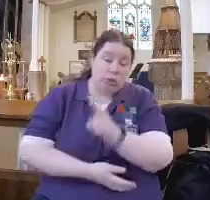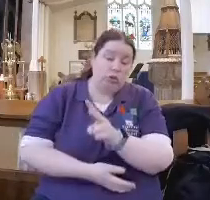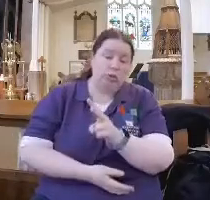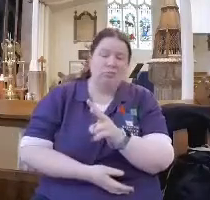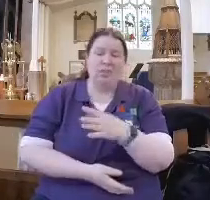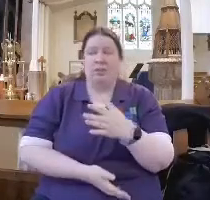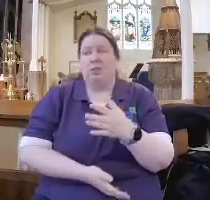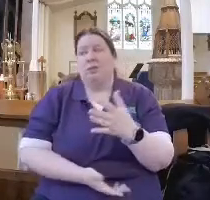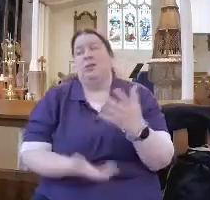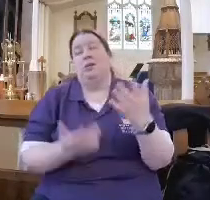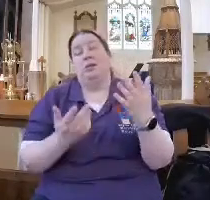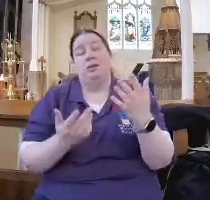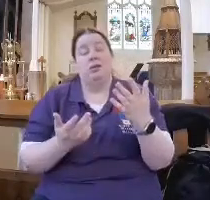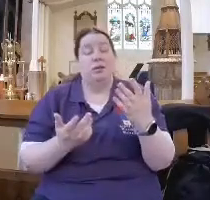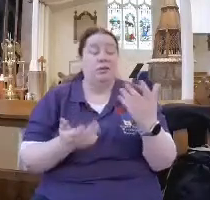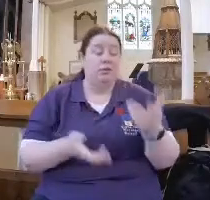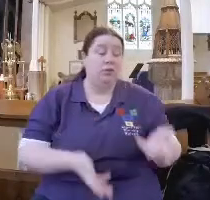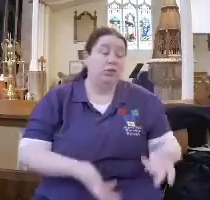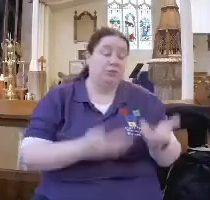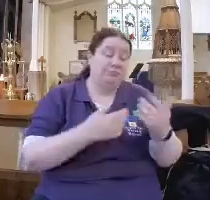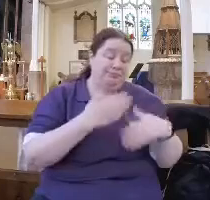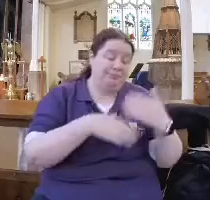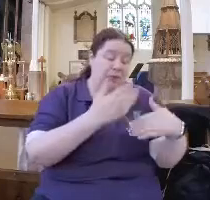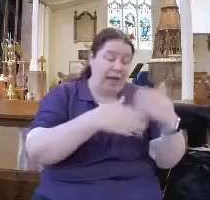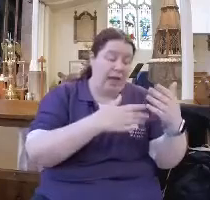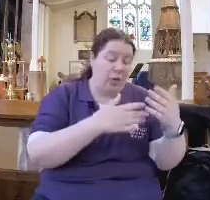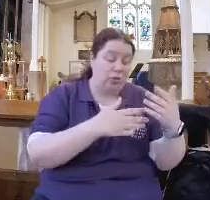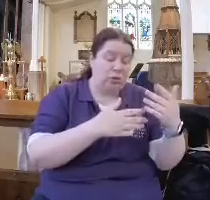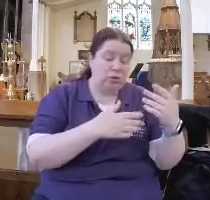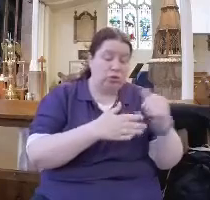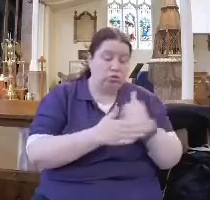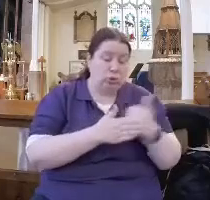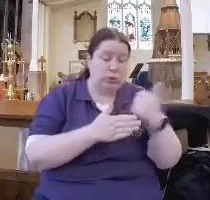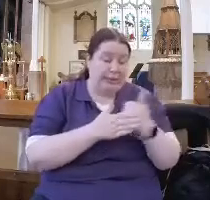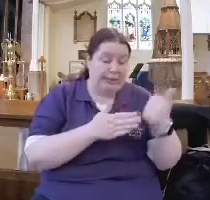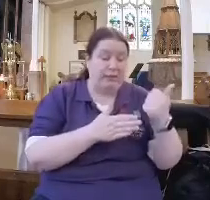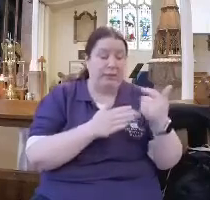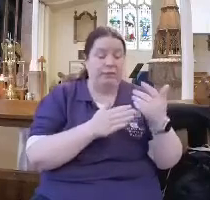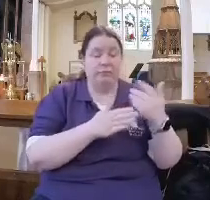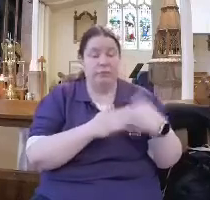and, all the jollification in the bath and then rest them into their pajamas and